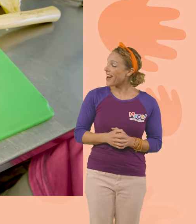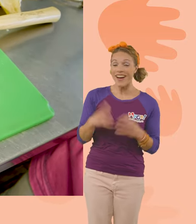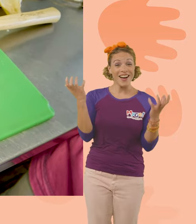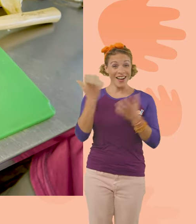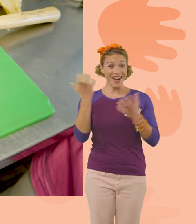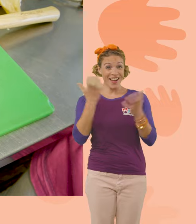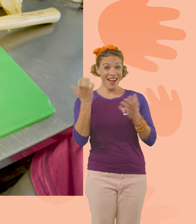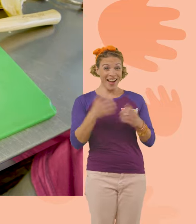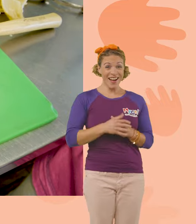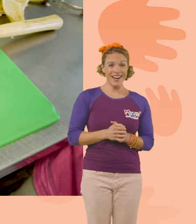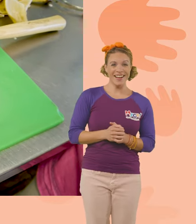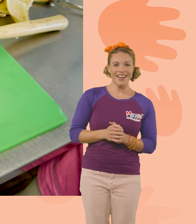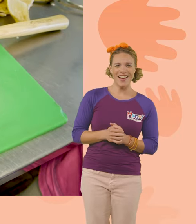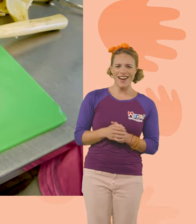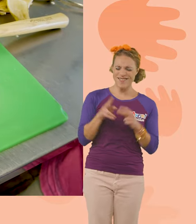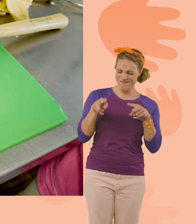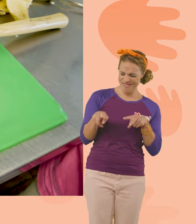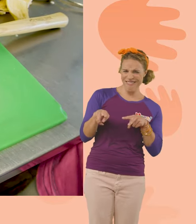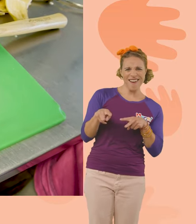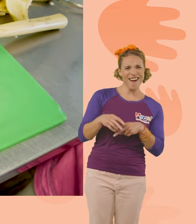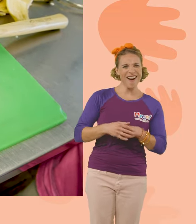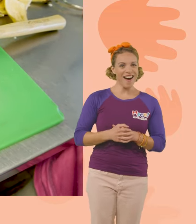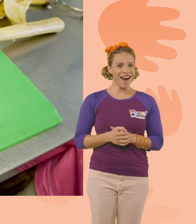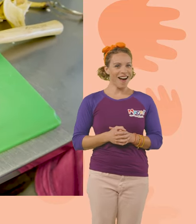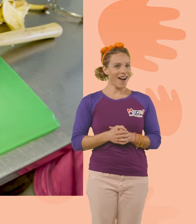Wow, look at that.